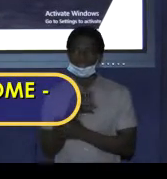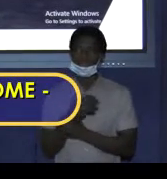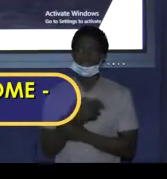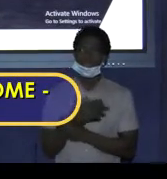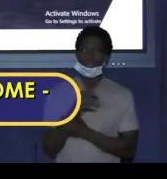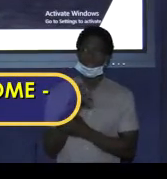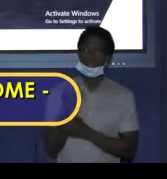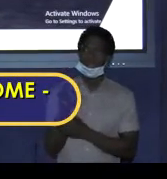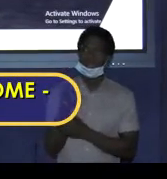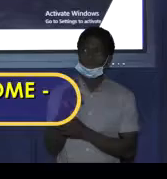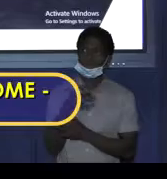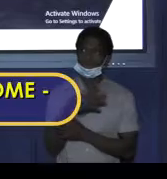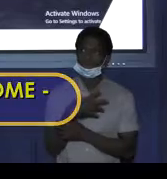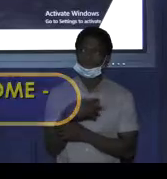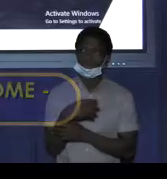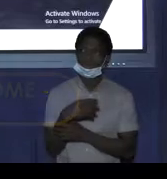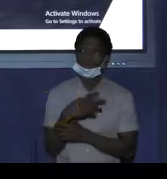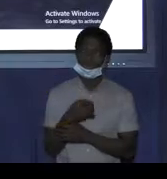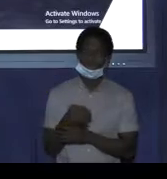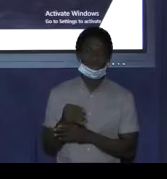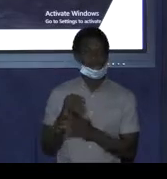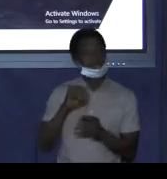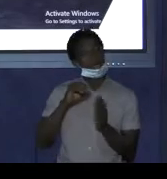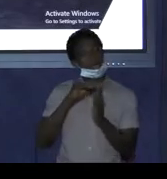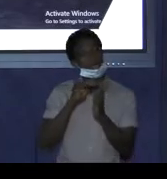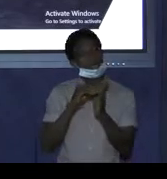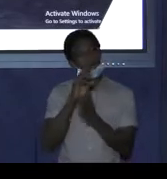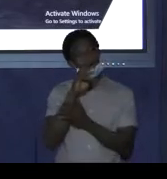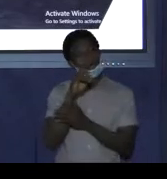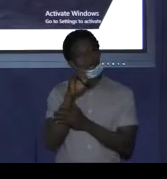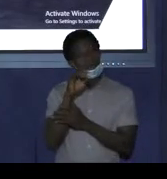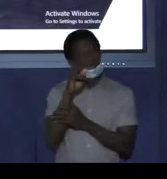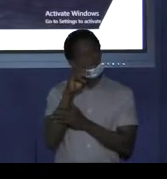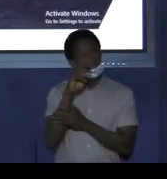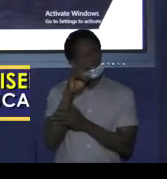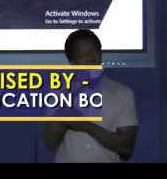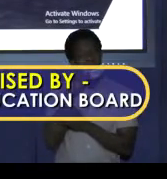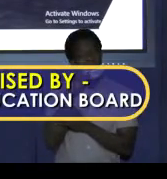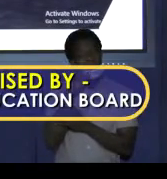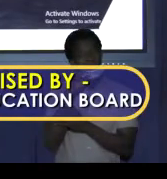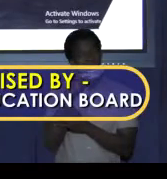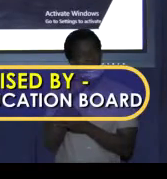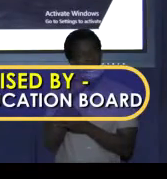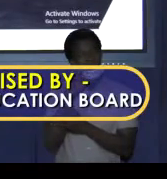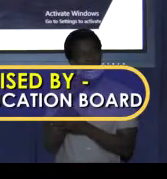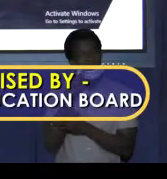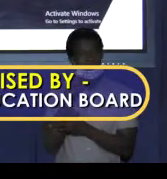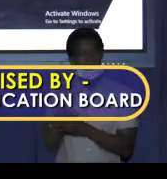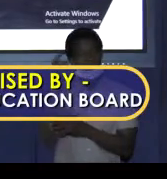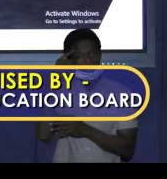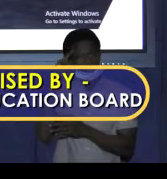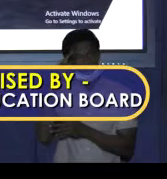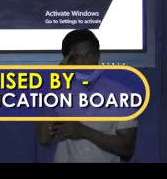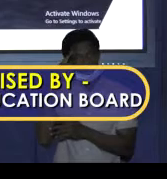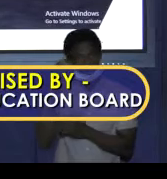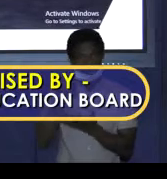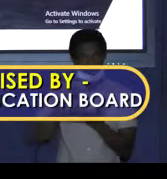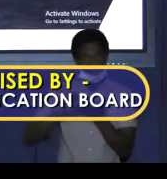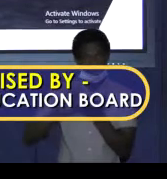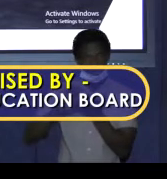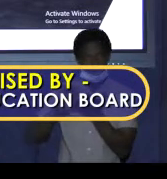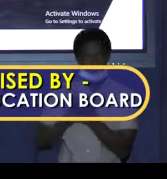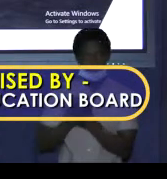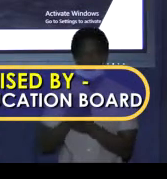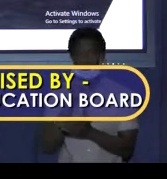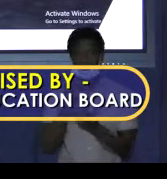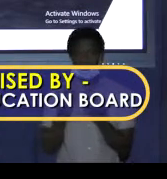And then you should be able to state the formula for calculating the volume of a sphere. You see, all these formulas, it's not easy to